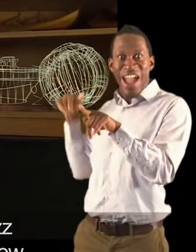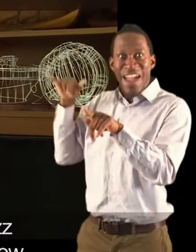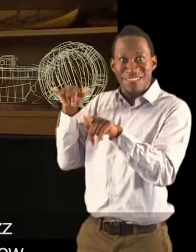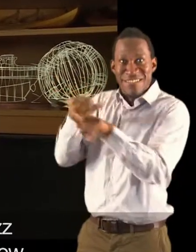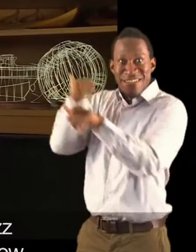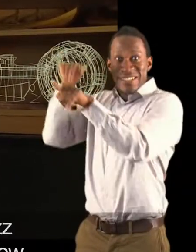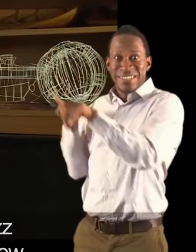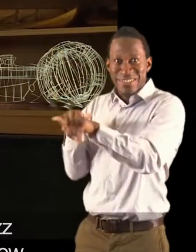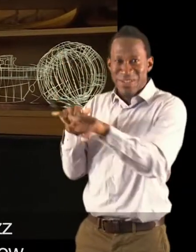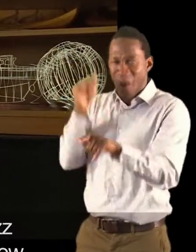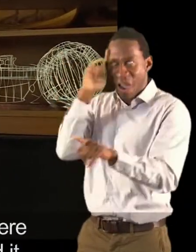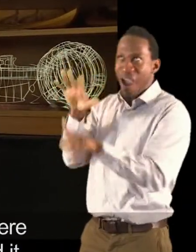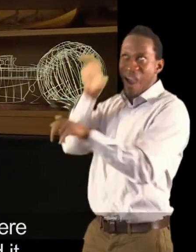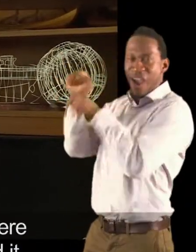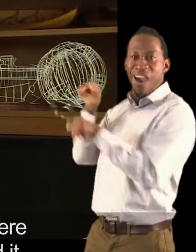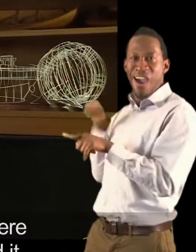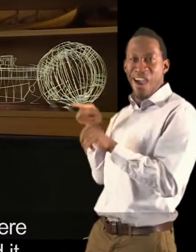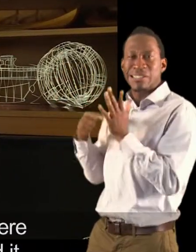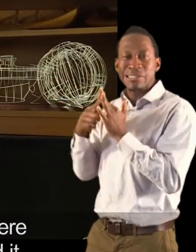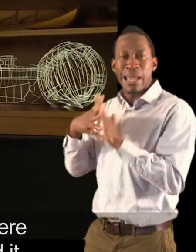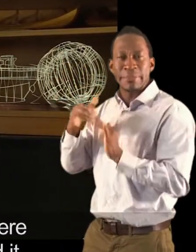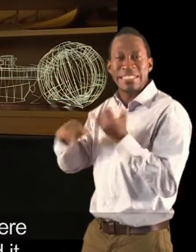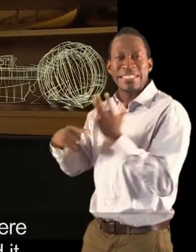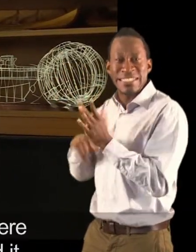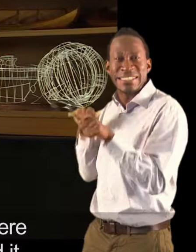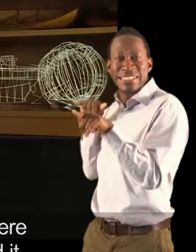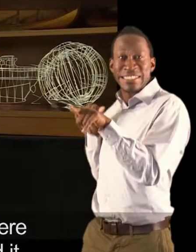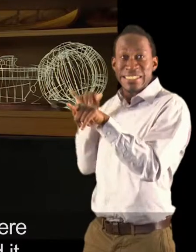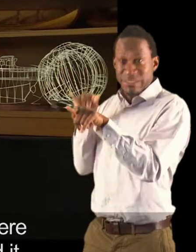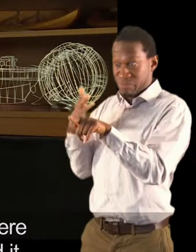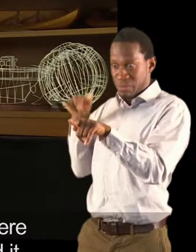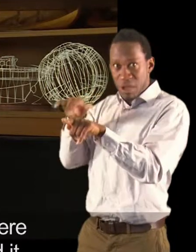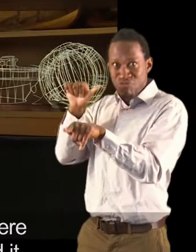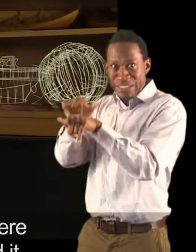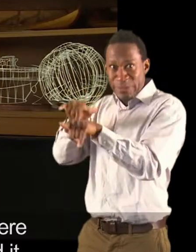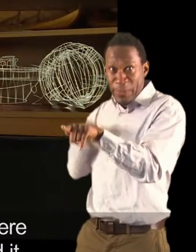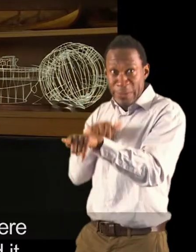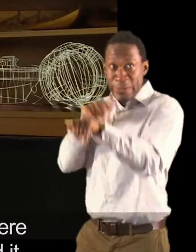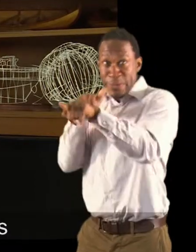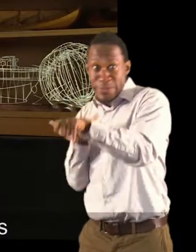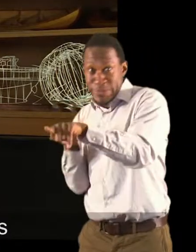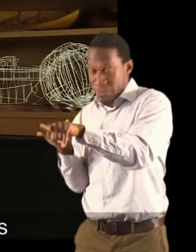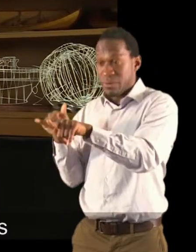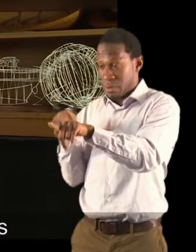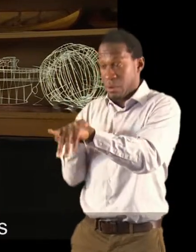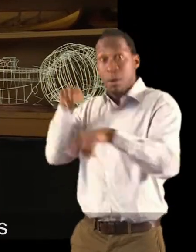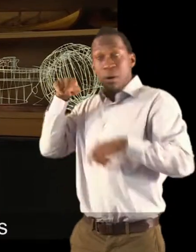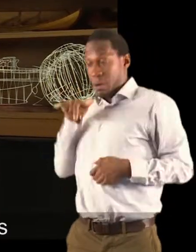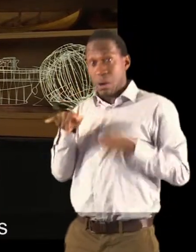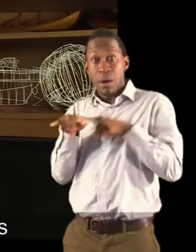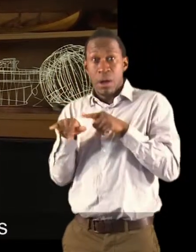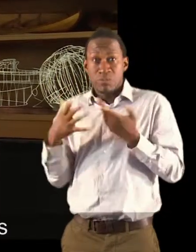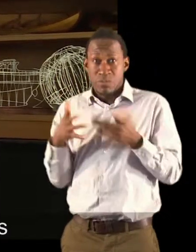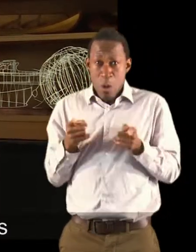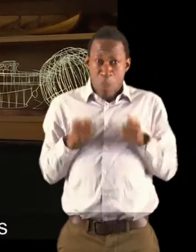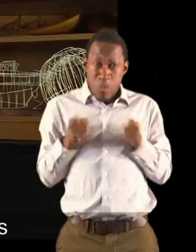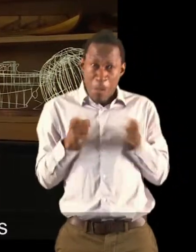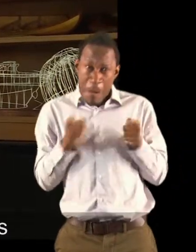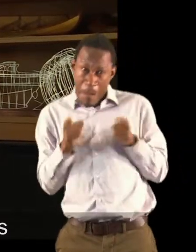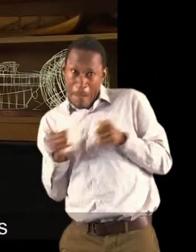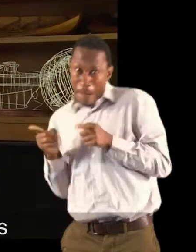flying low, and we could hear there was an aircraft behind it, which we knew was a